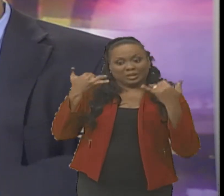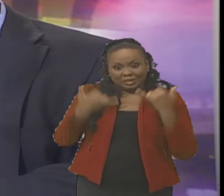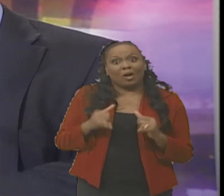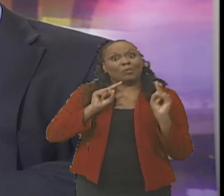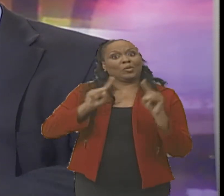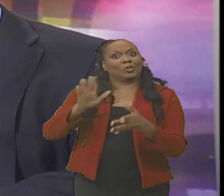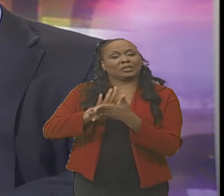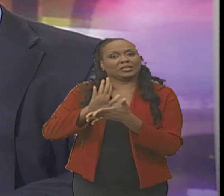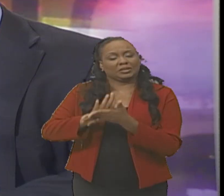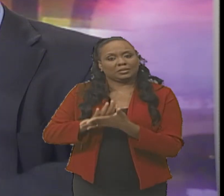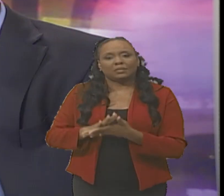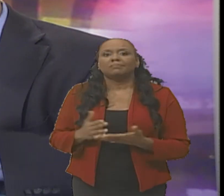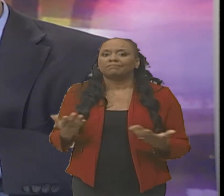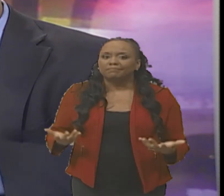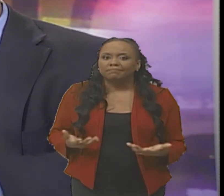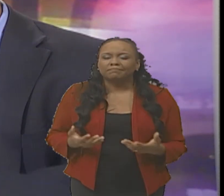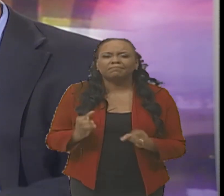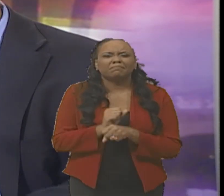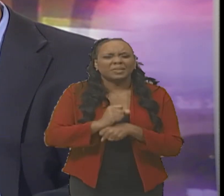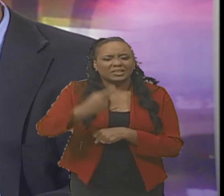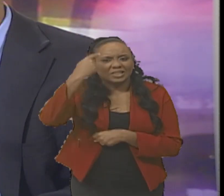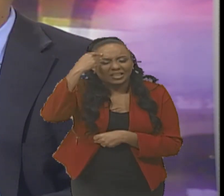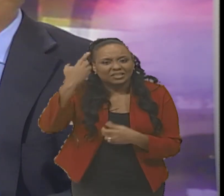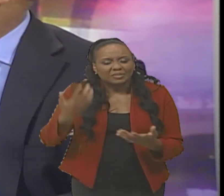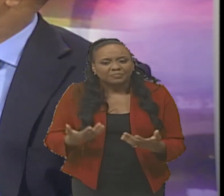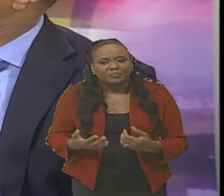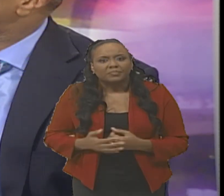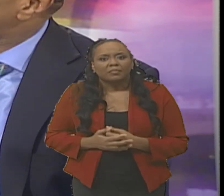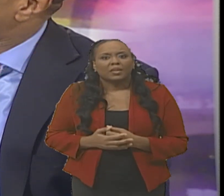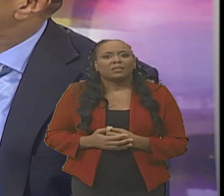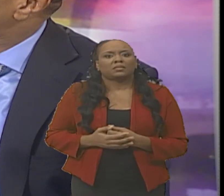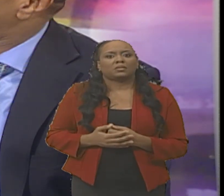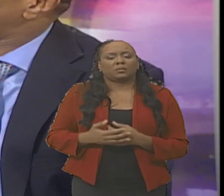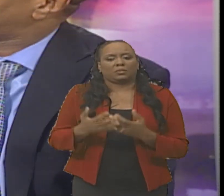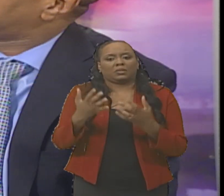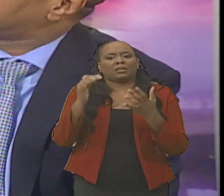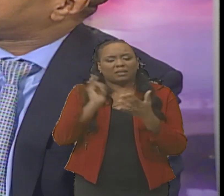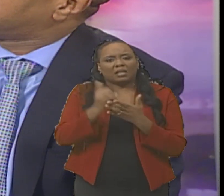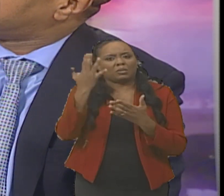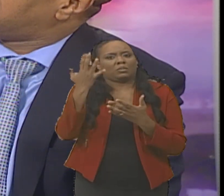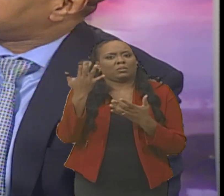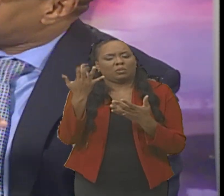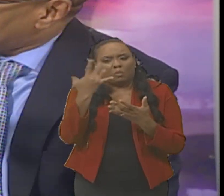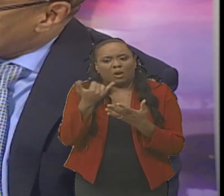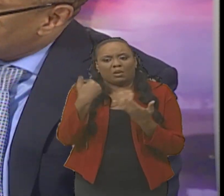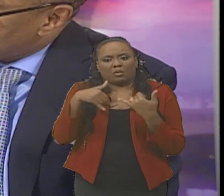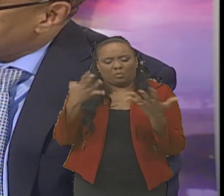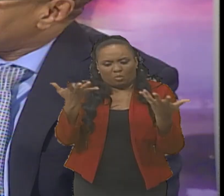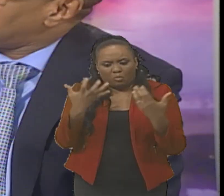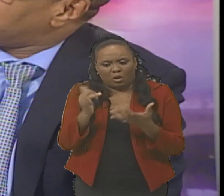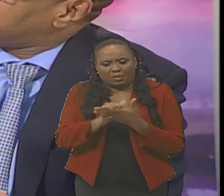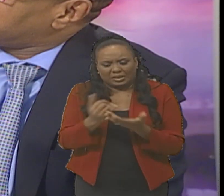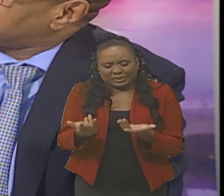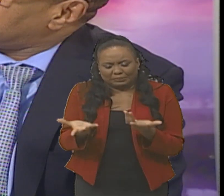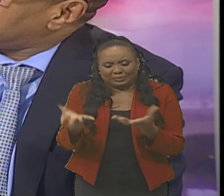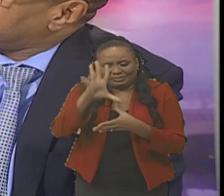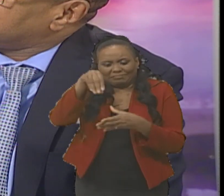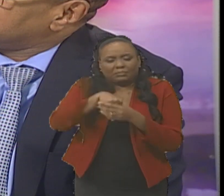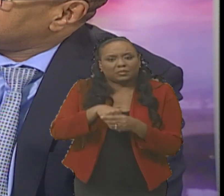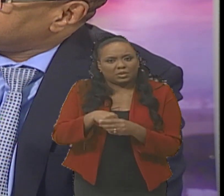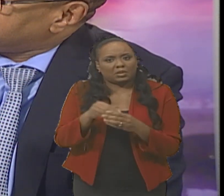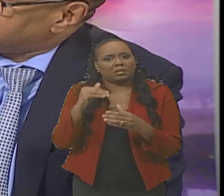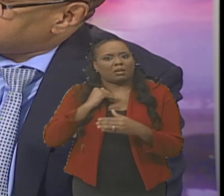makes absolute sense. You build that into your baseline, and from there you project, and this is what we did. And this is the overall framework of the BERTS